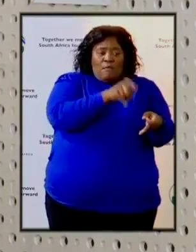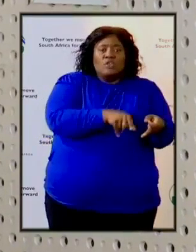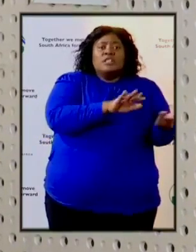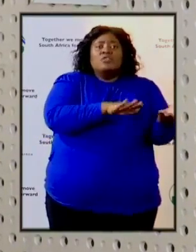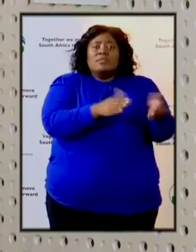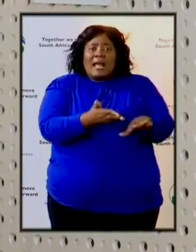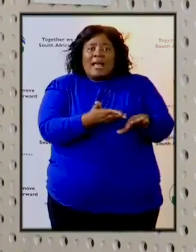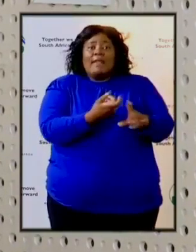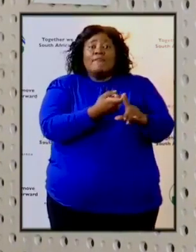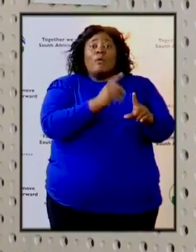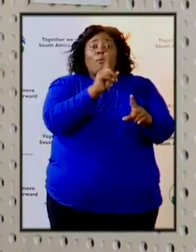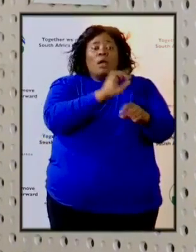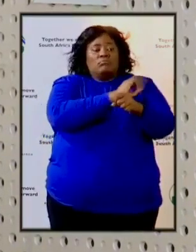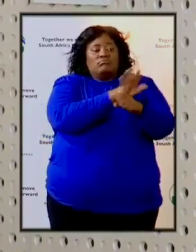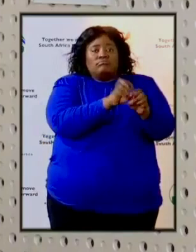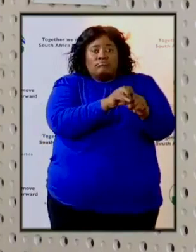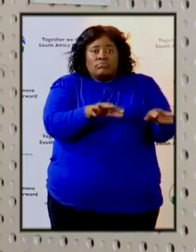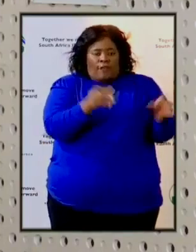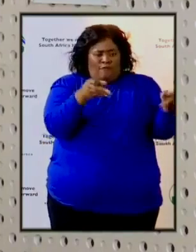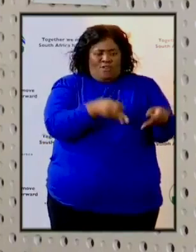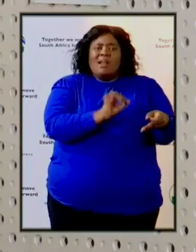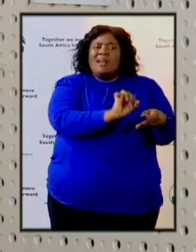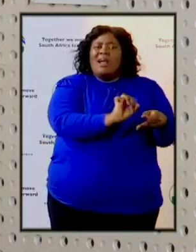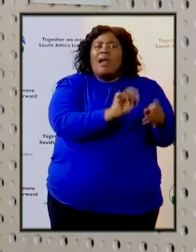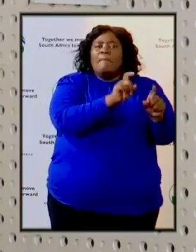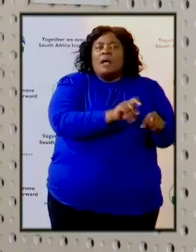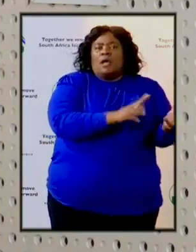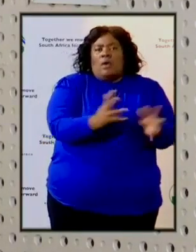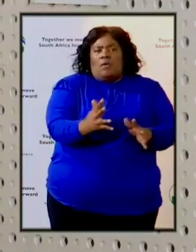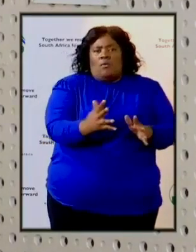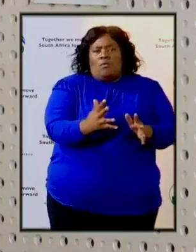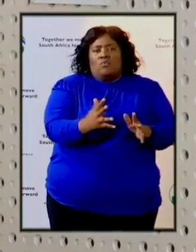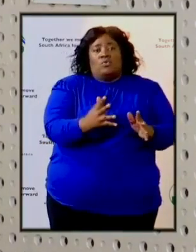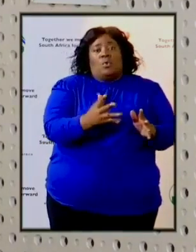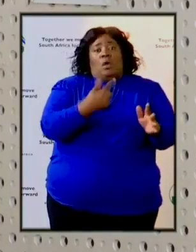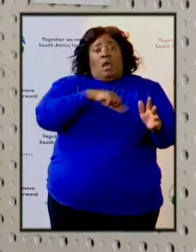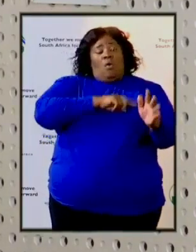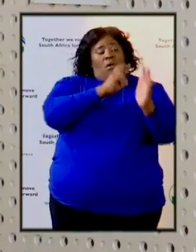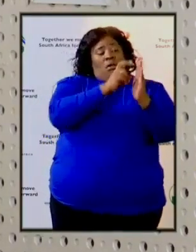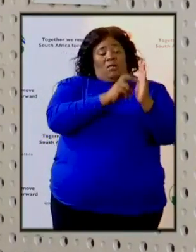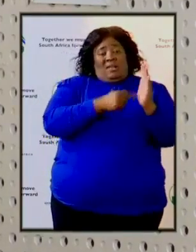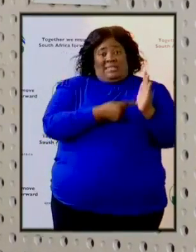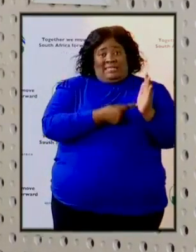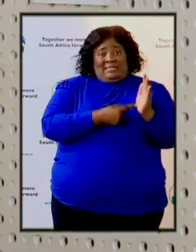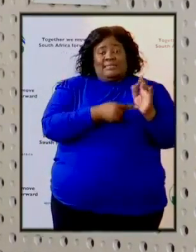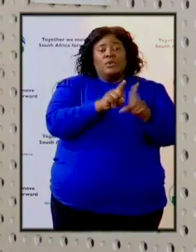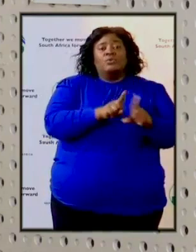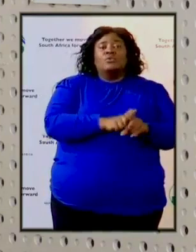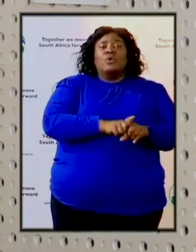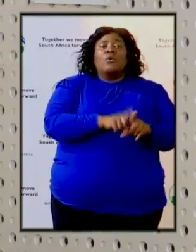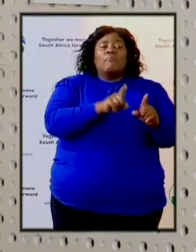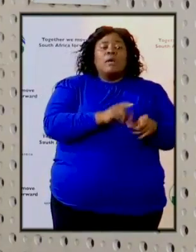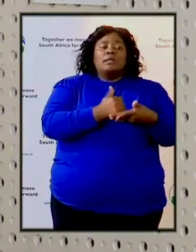conducted. And from our regulations here, which are also meant to help